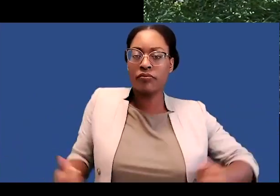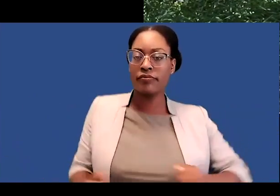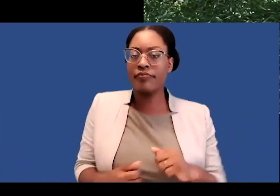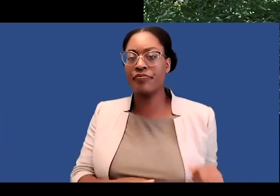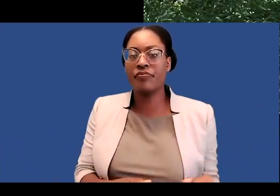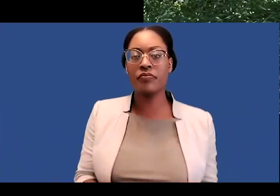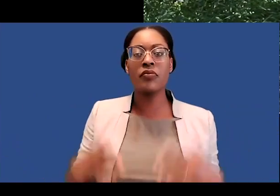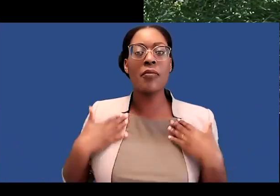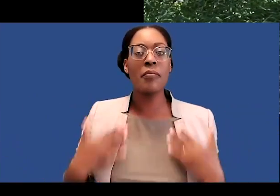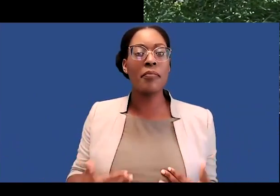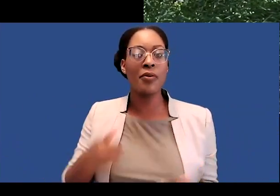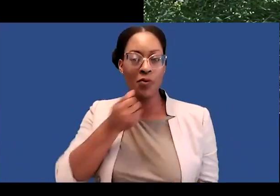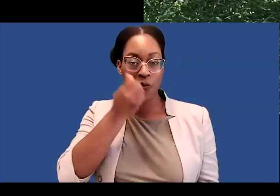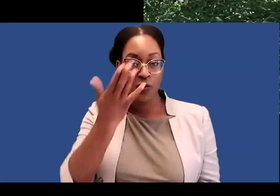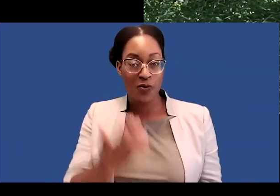warm.